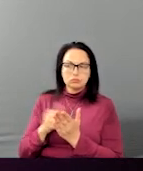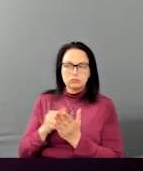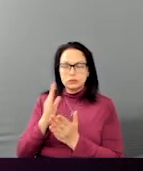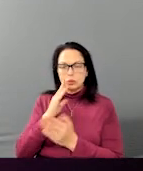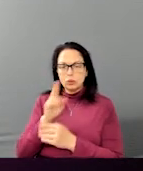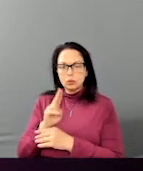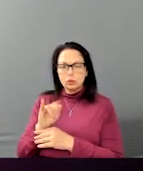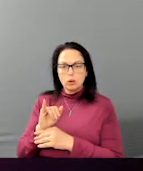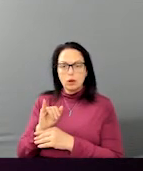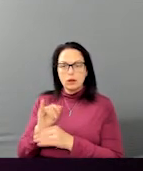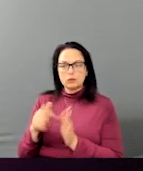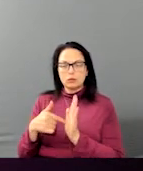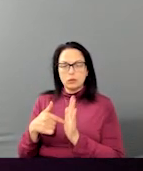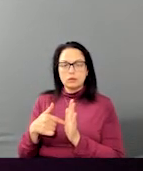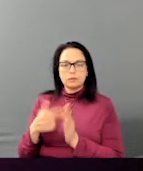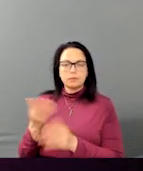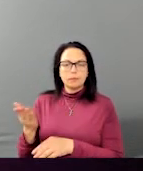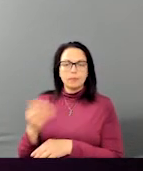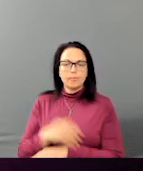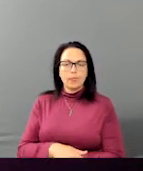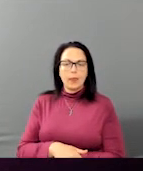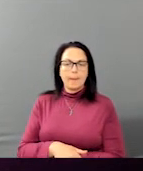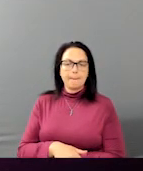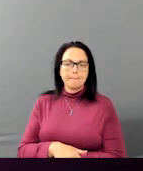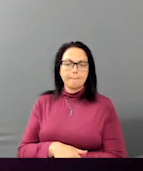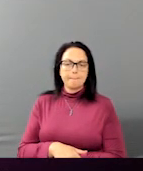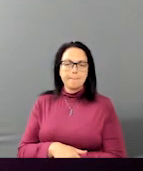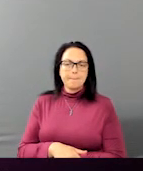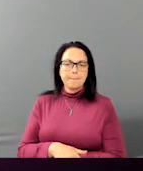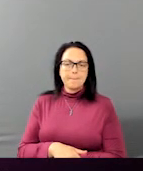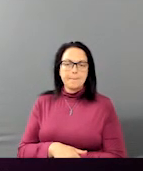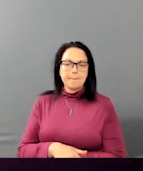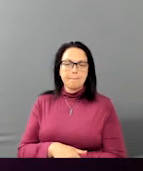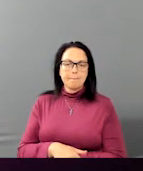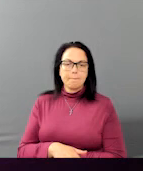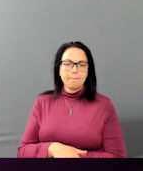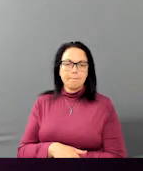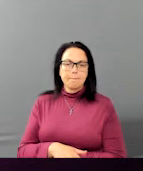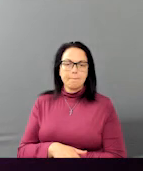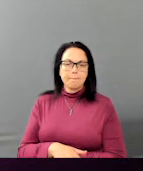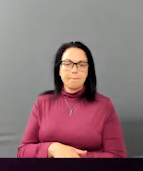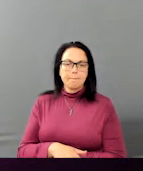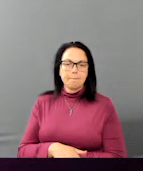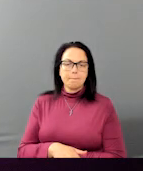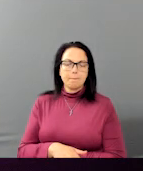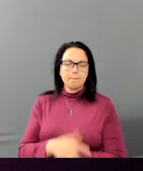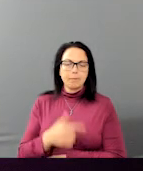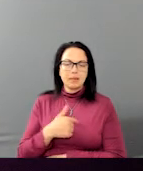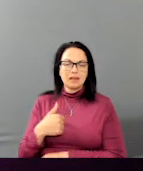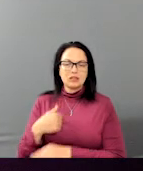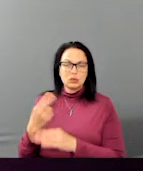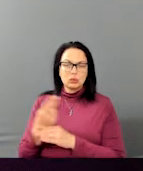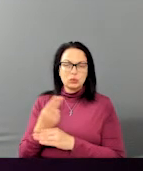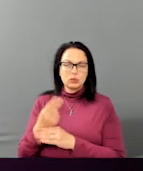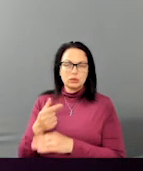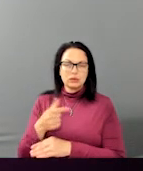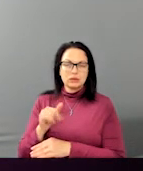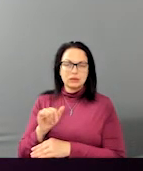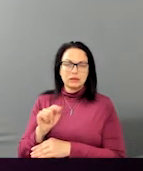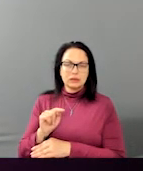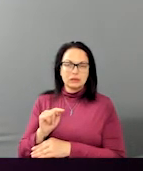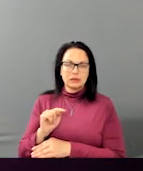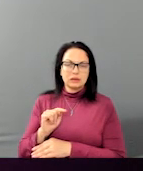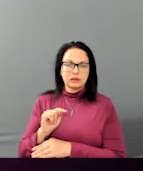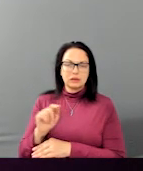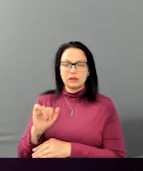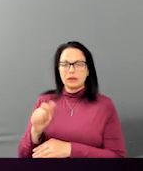rendered, and we can test against that. The key here is, though, we're using get all by text, not regular